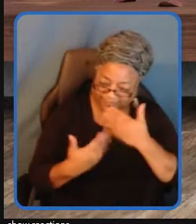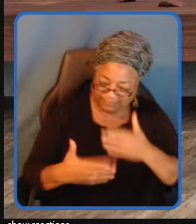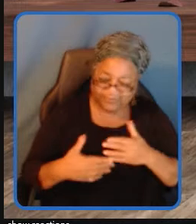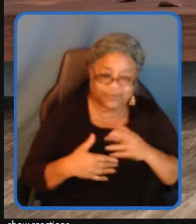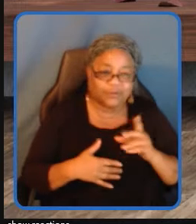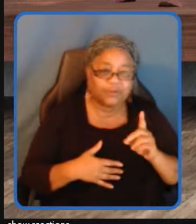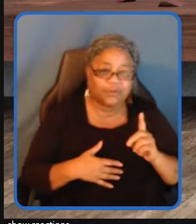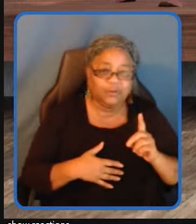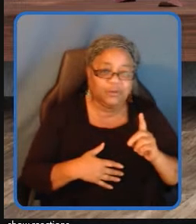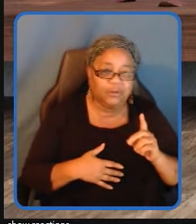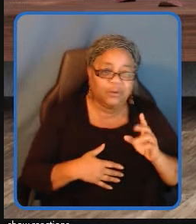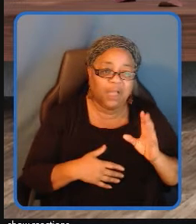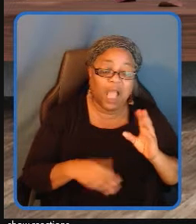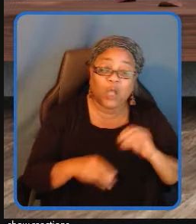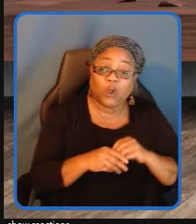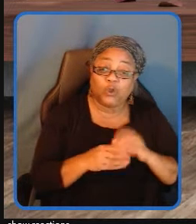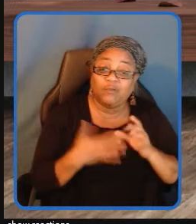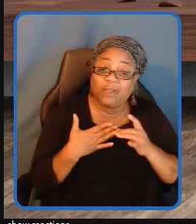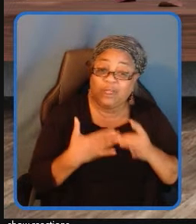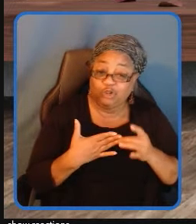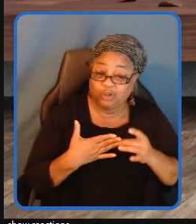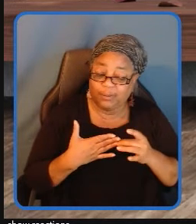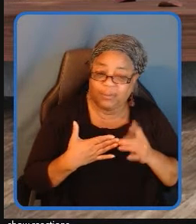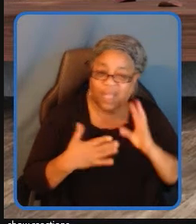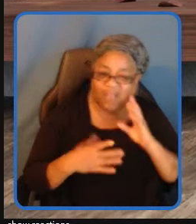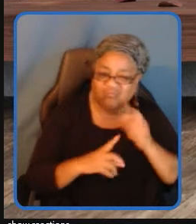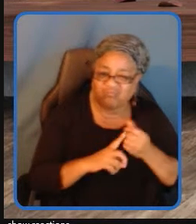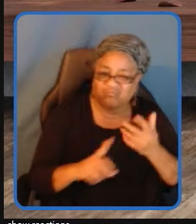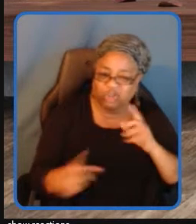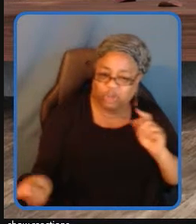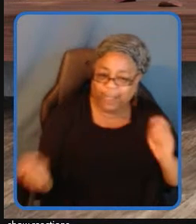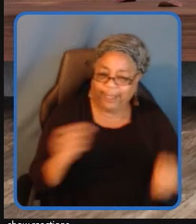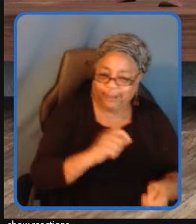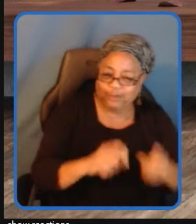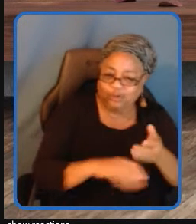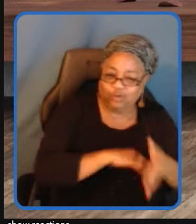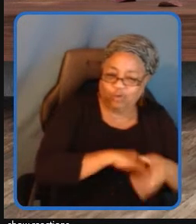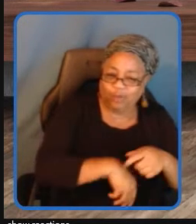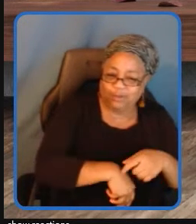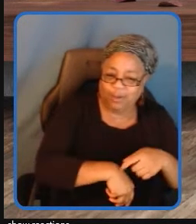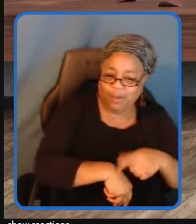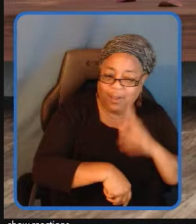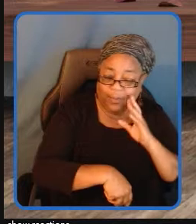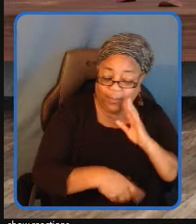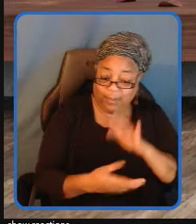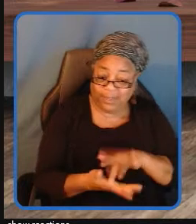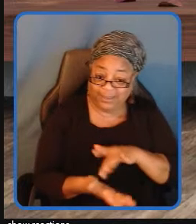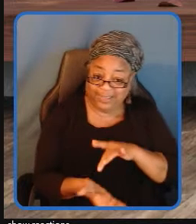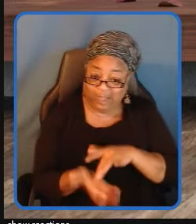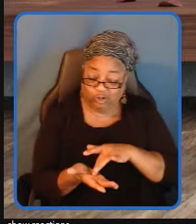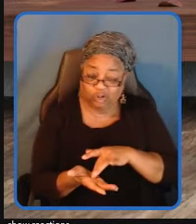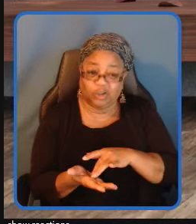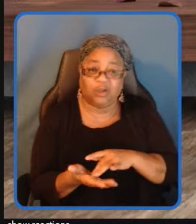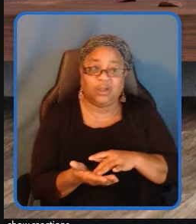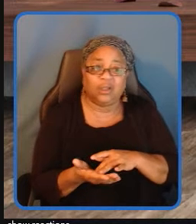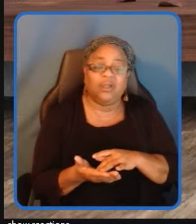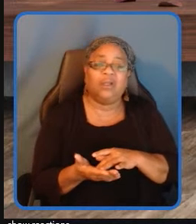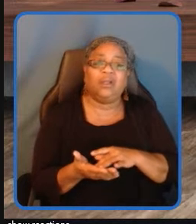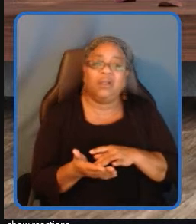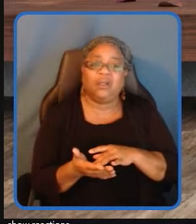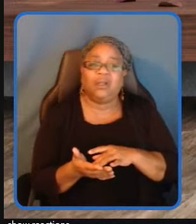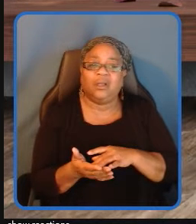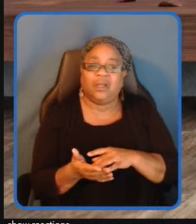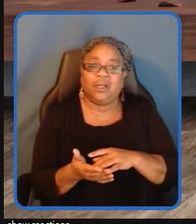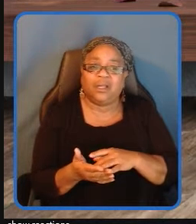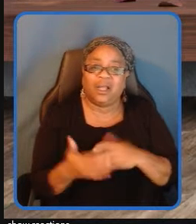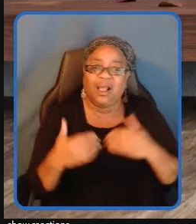I think inclusive leadership has actually evolved over time. So at its core, I always think of inclusive leadership fundamentally being one